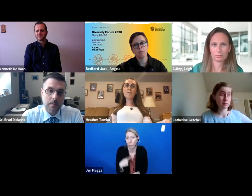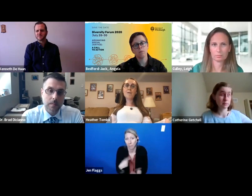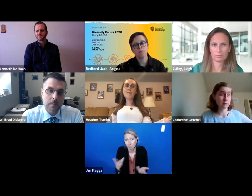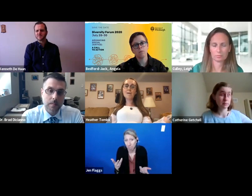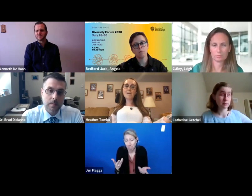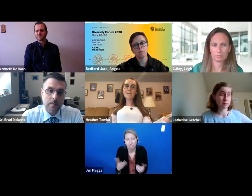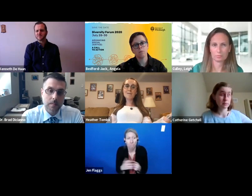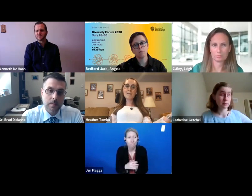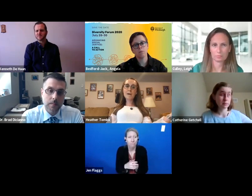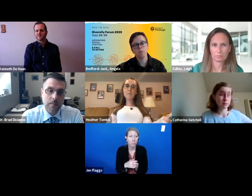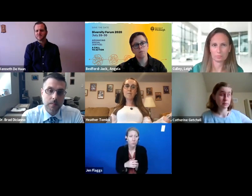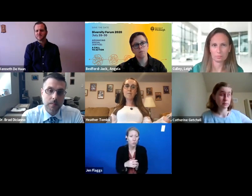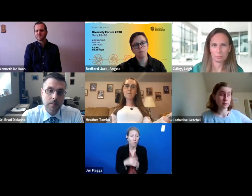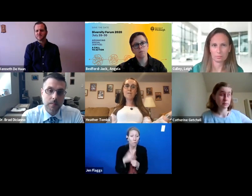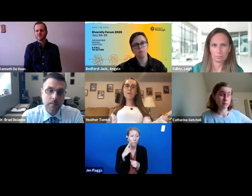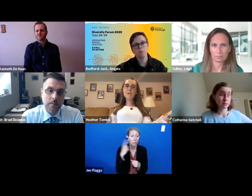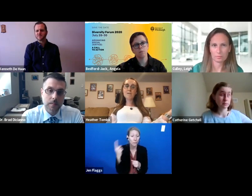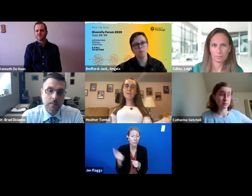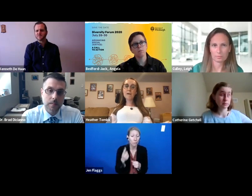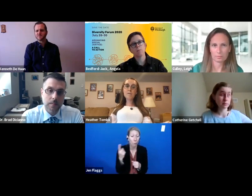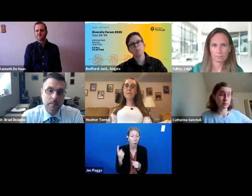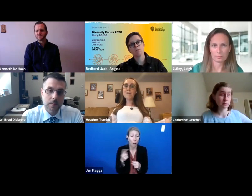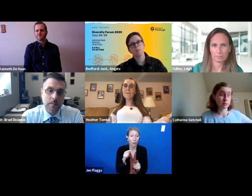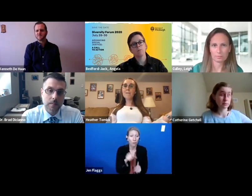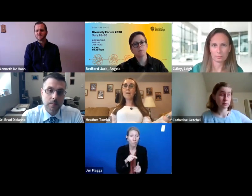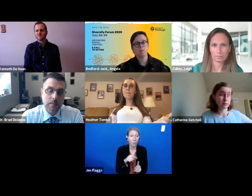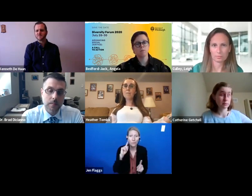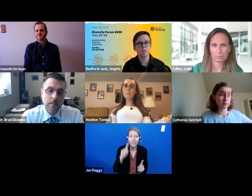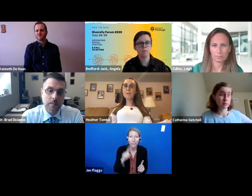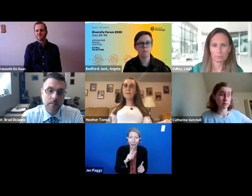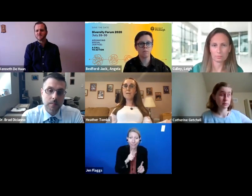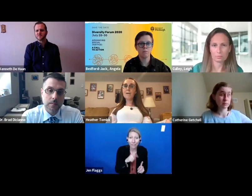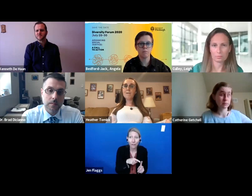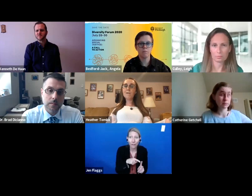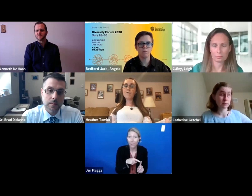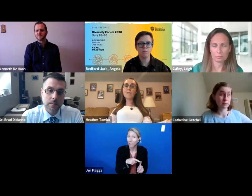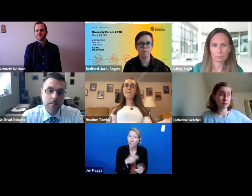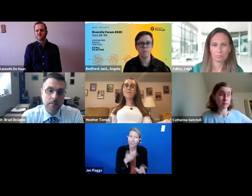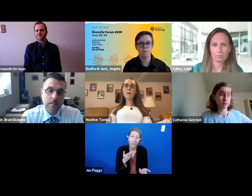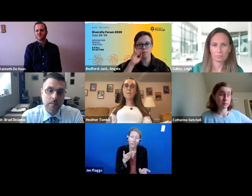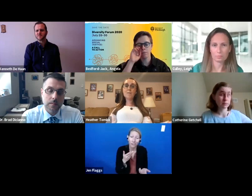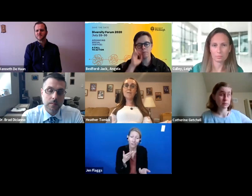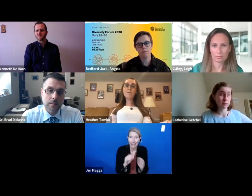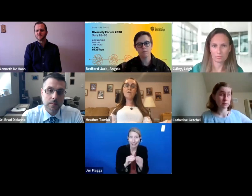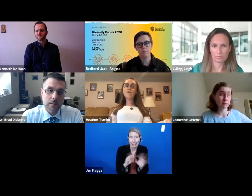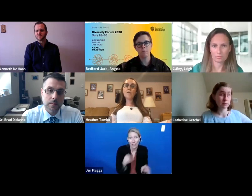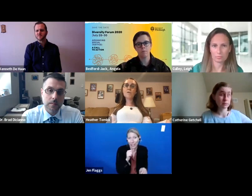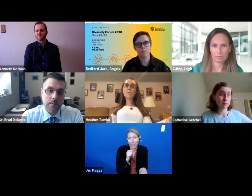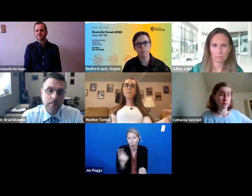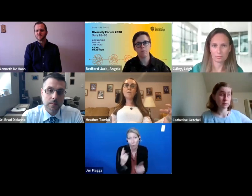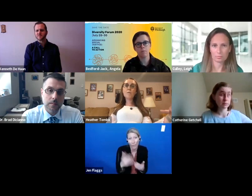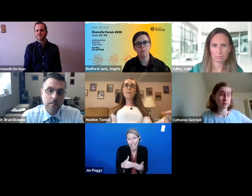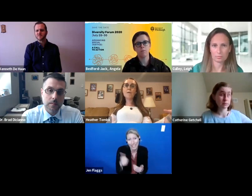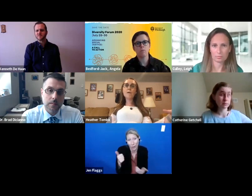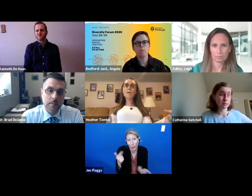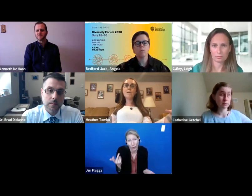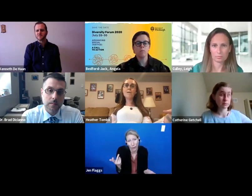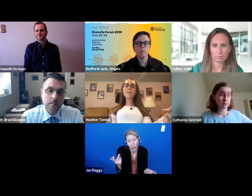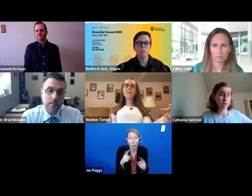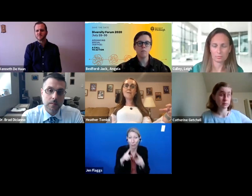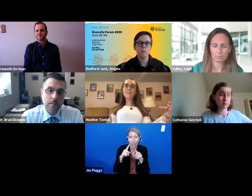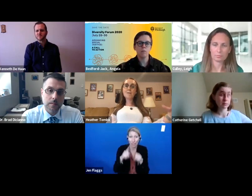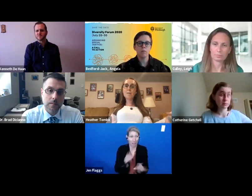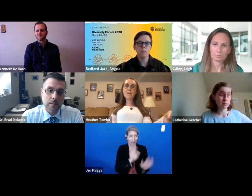who is deaf, that clearly isn't always easier. So even